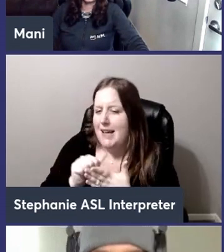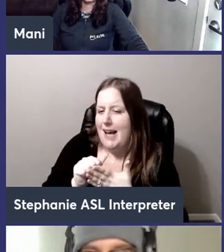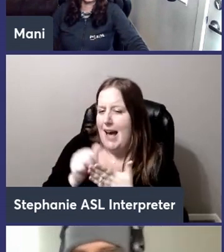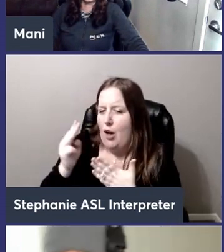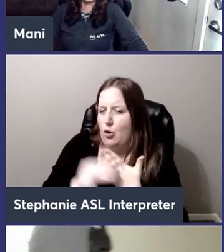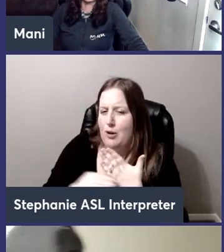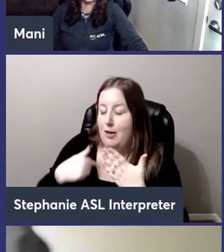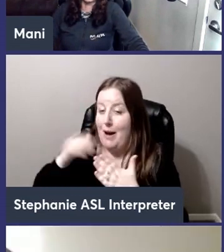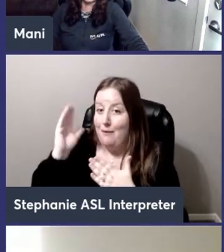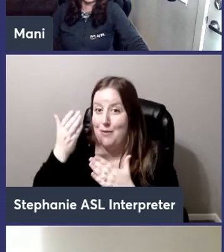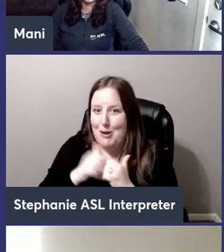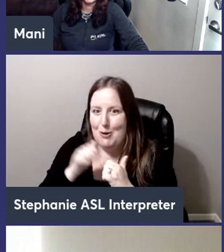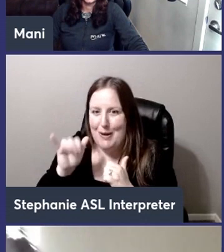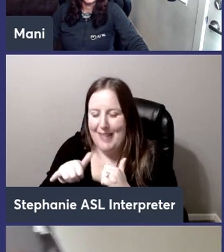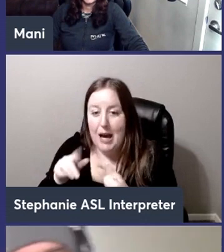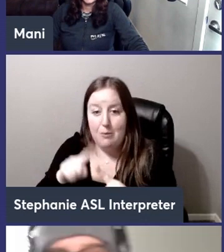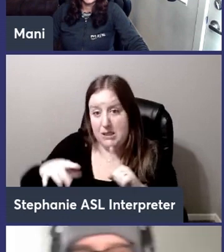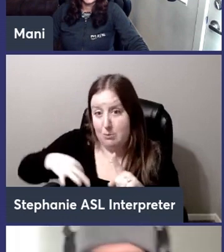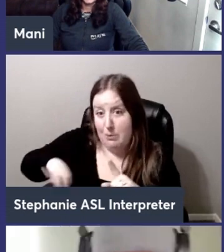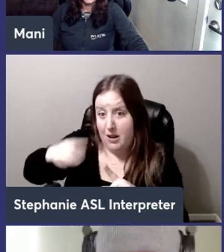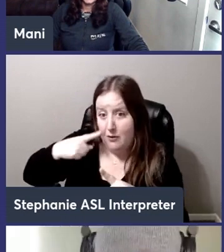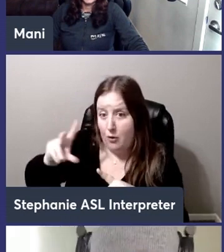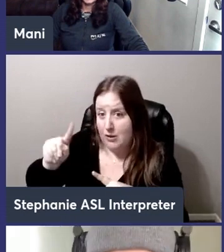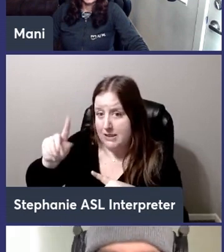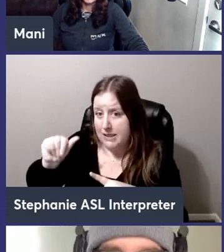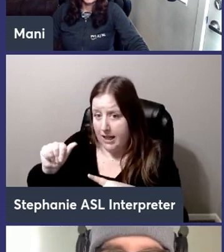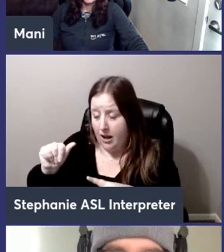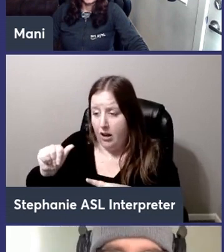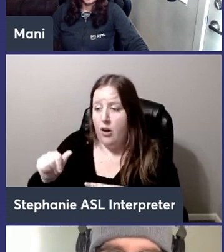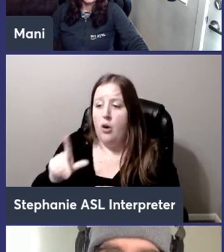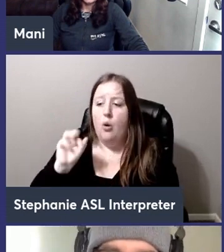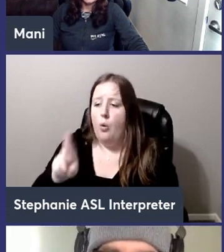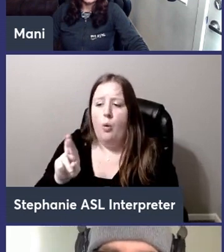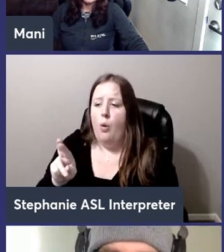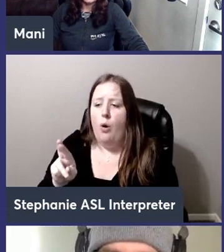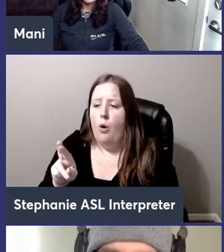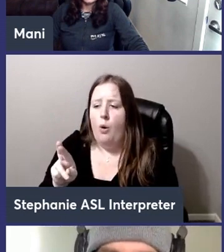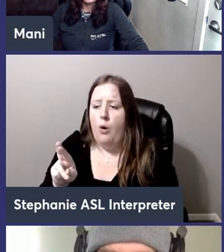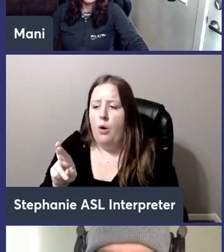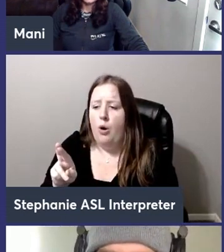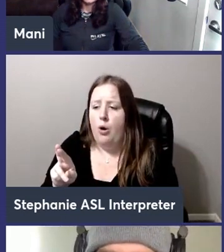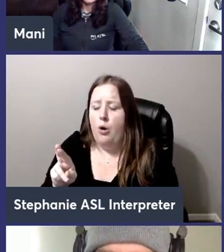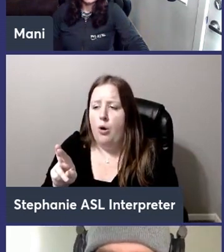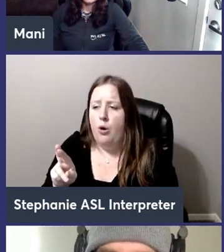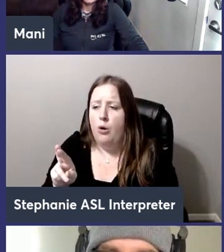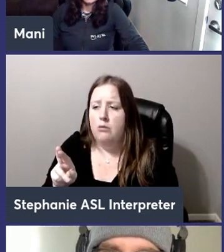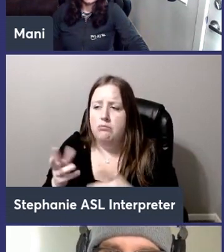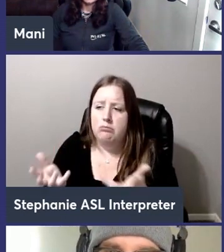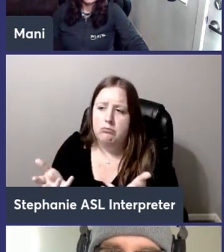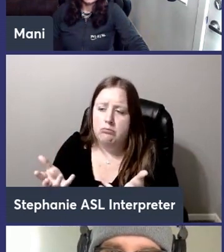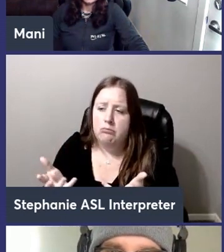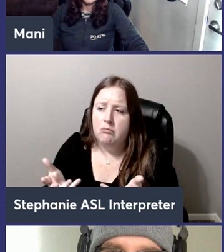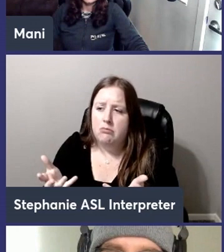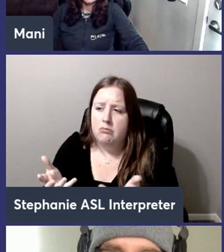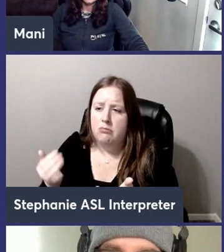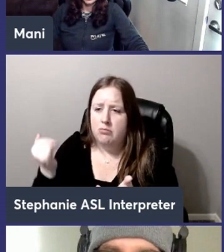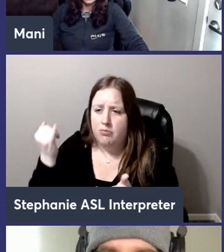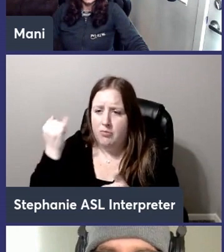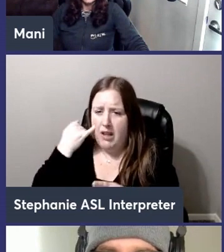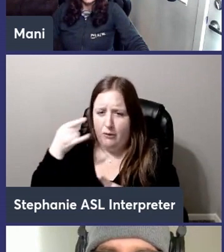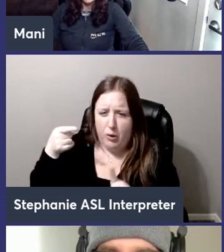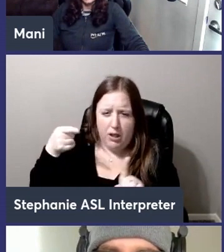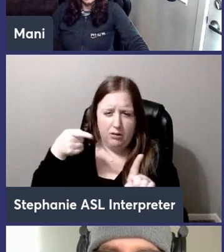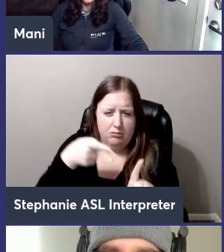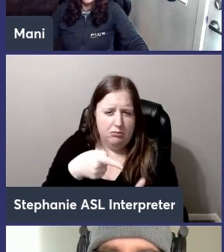with. Is this a better fit for the data than this one? Or is, what if we went in this direction, right?